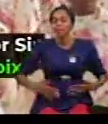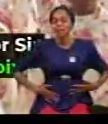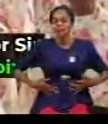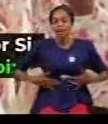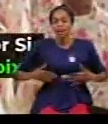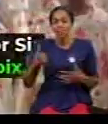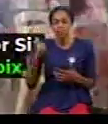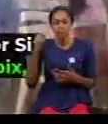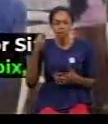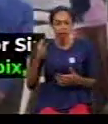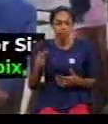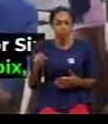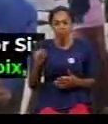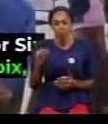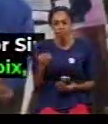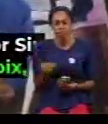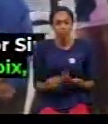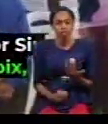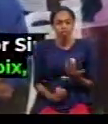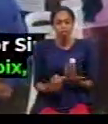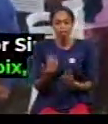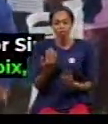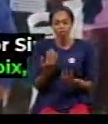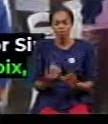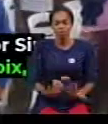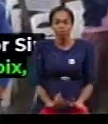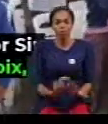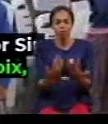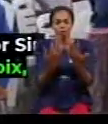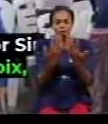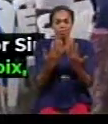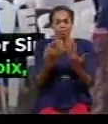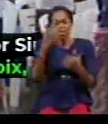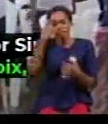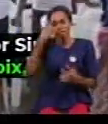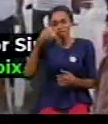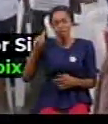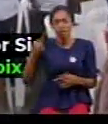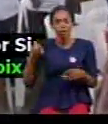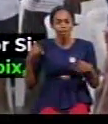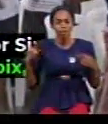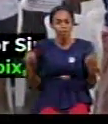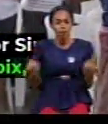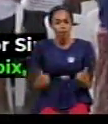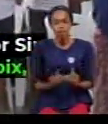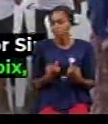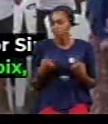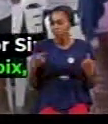atonement for